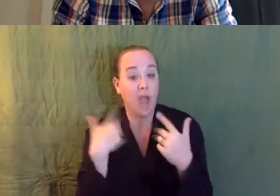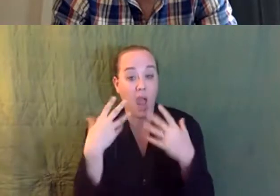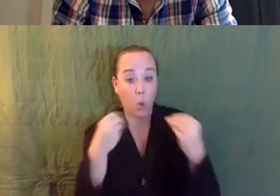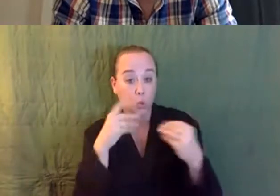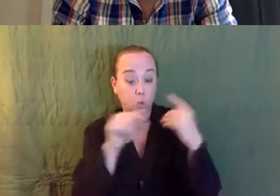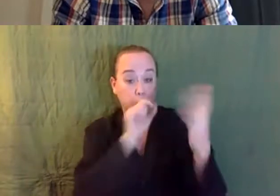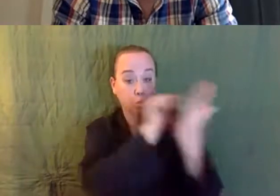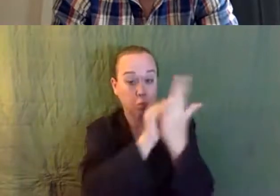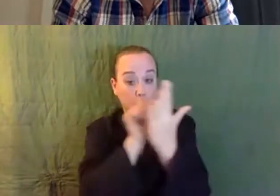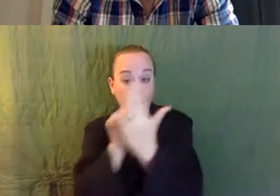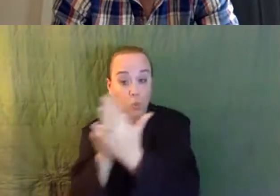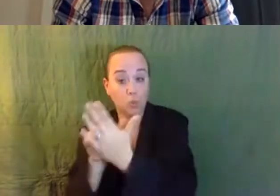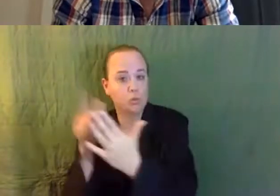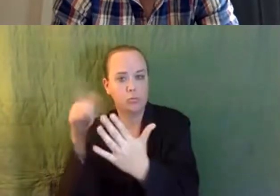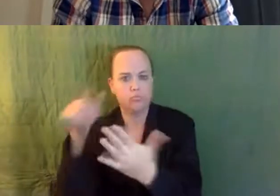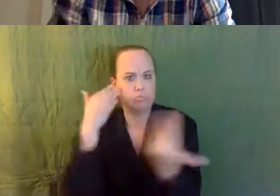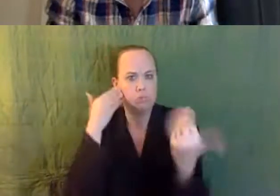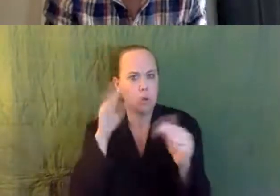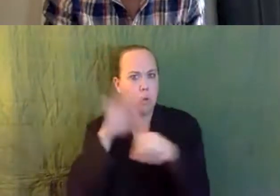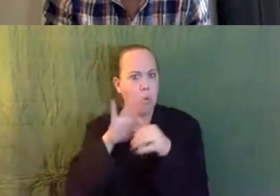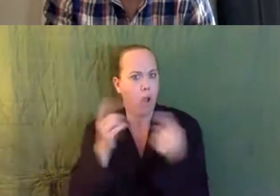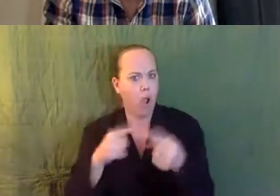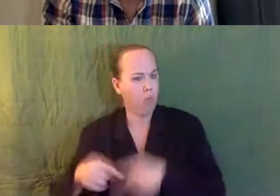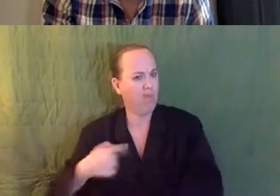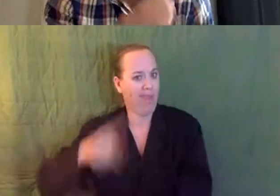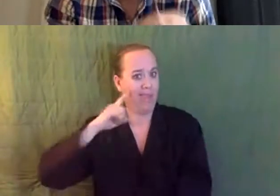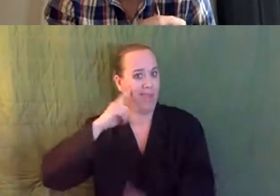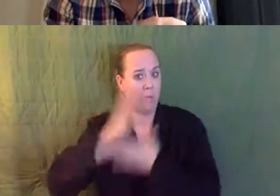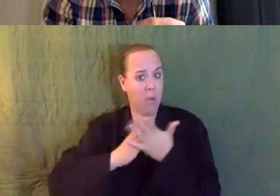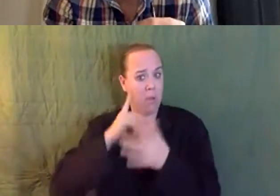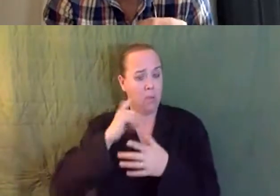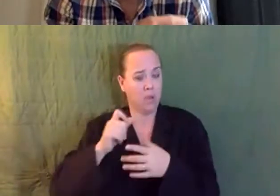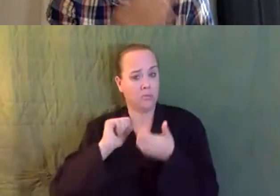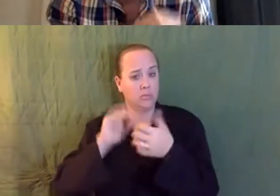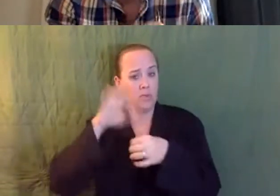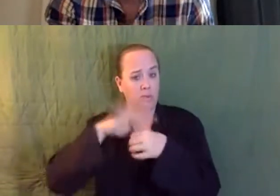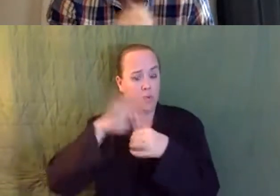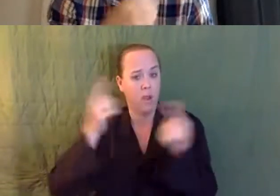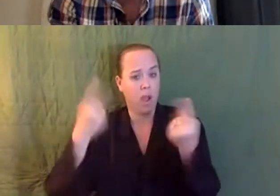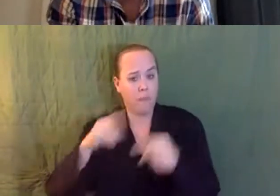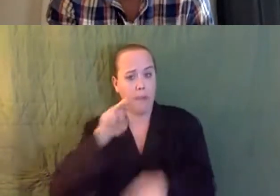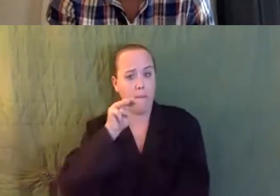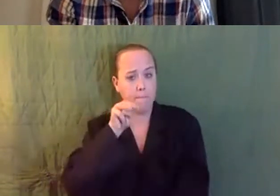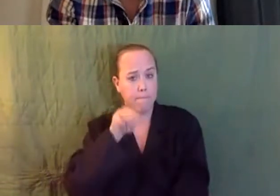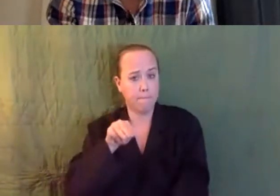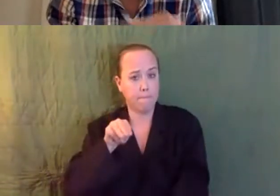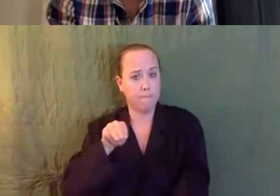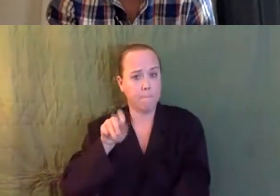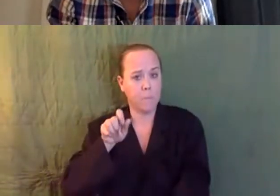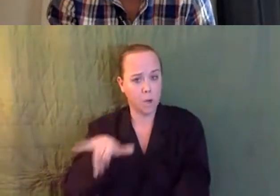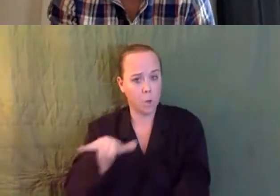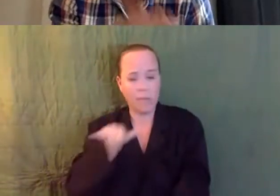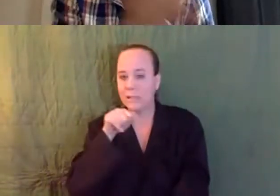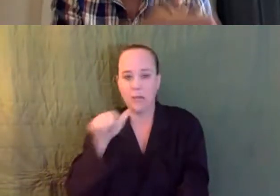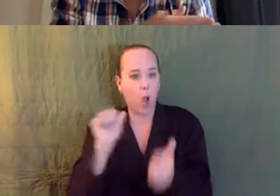speak with folks, they don't know there's an election happening. And I think that's partly because our elections fall in May instead of coupled with the